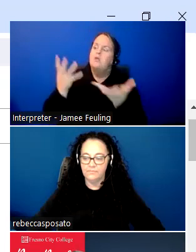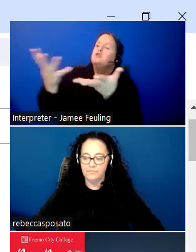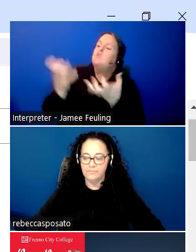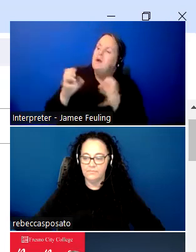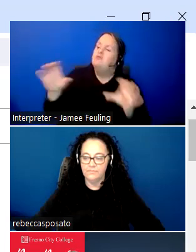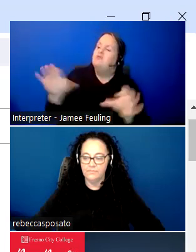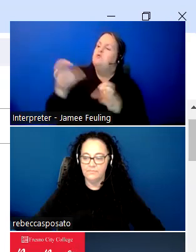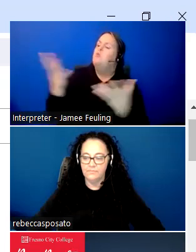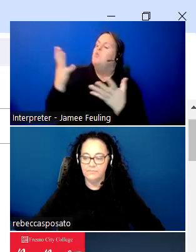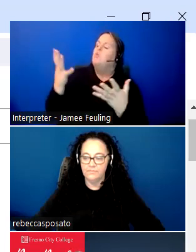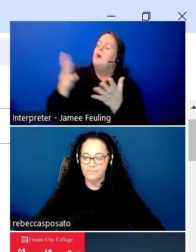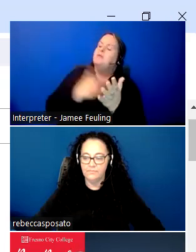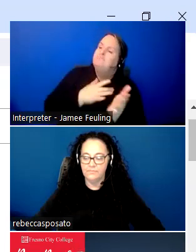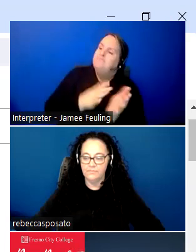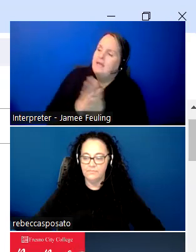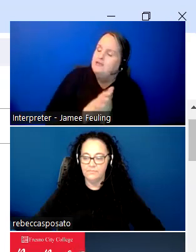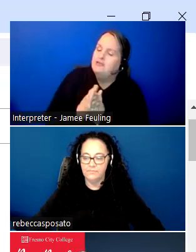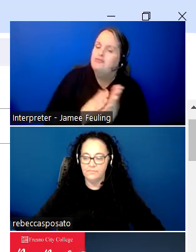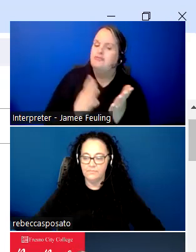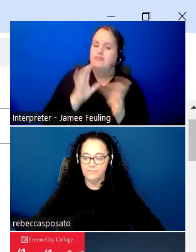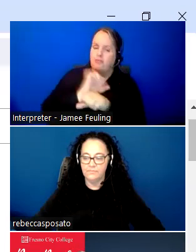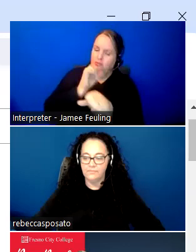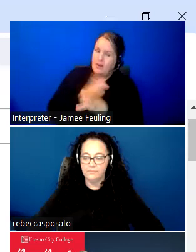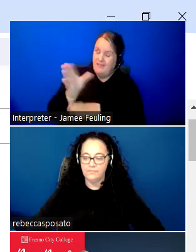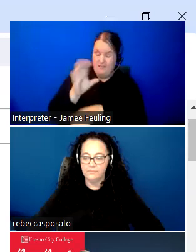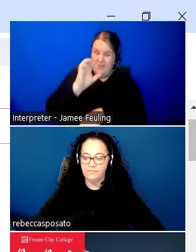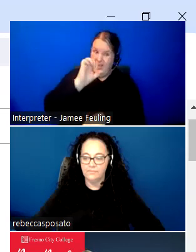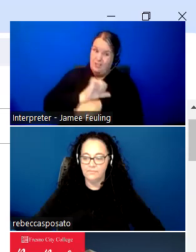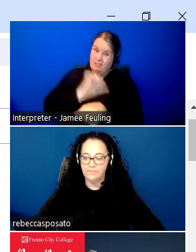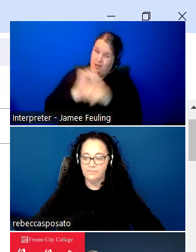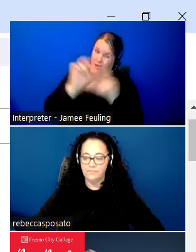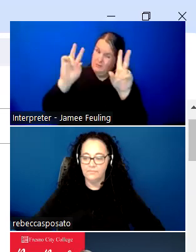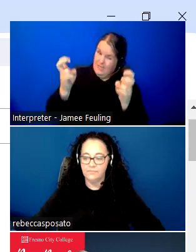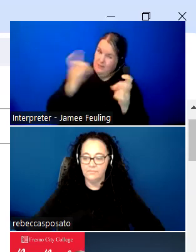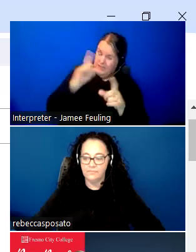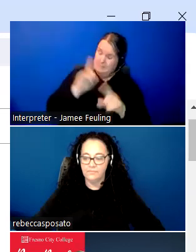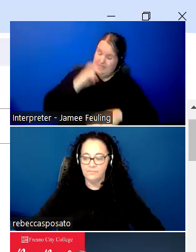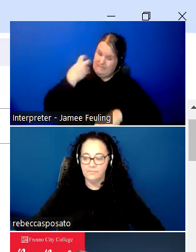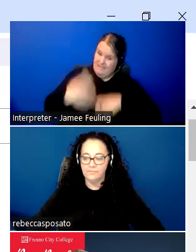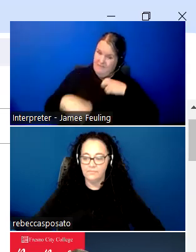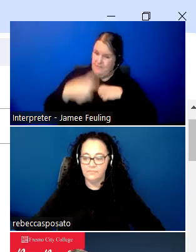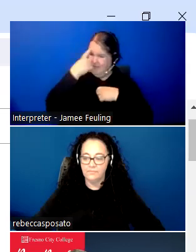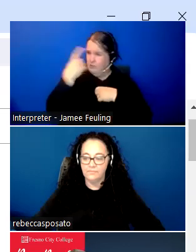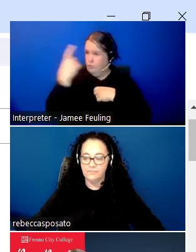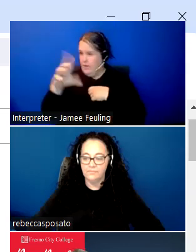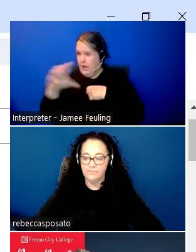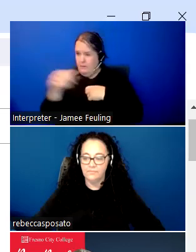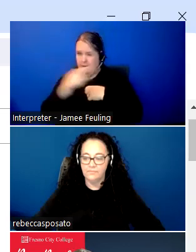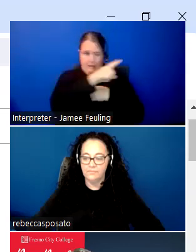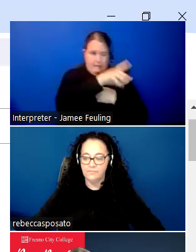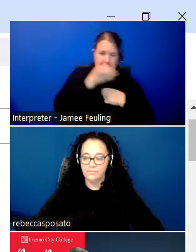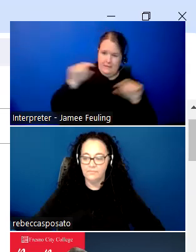the kind of the career? And job titles can be tricky because one thing can be very different from another employer. But what is a